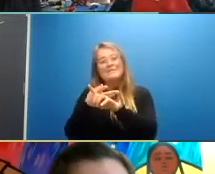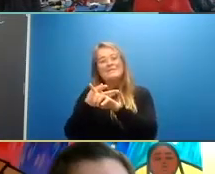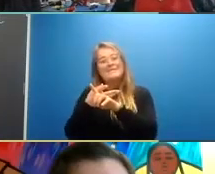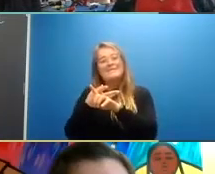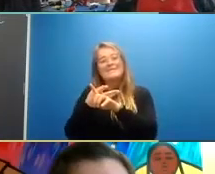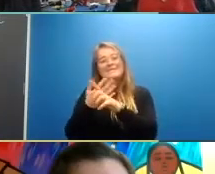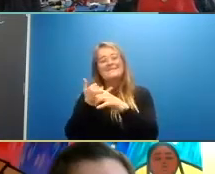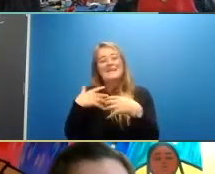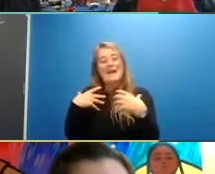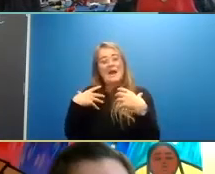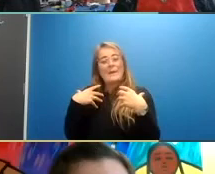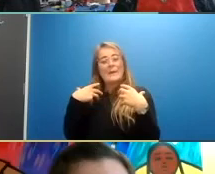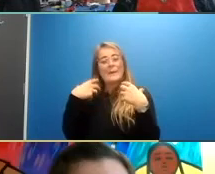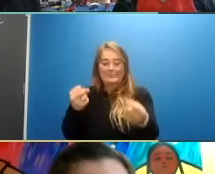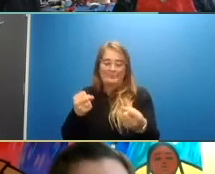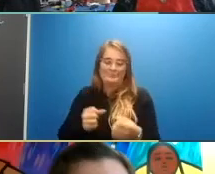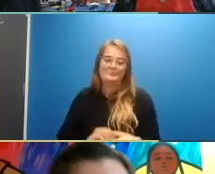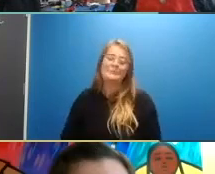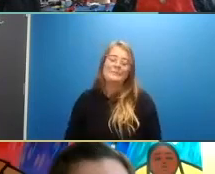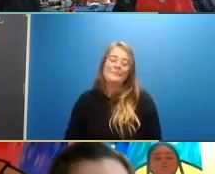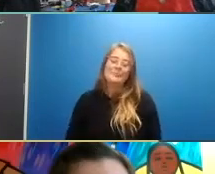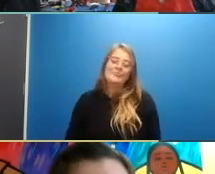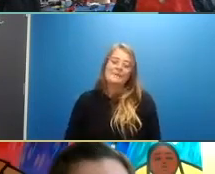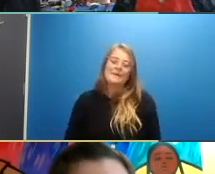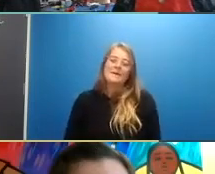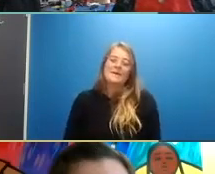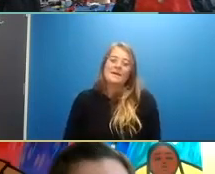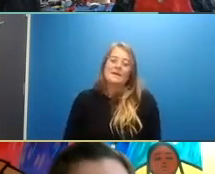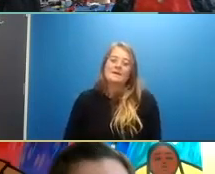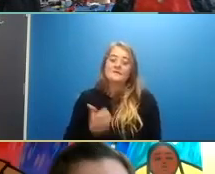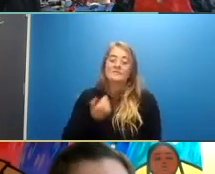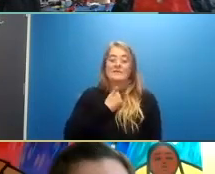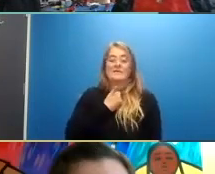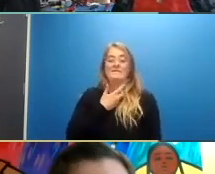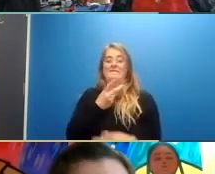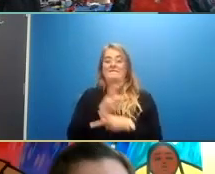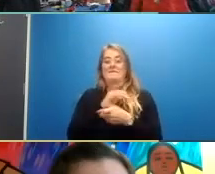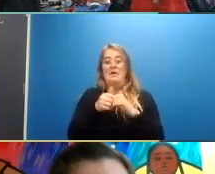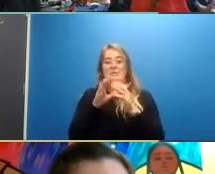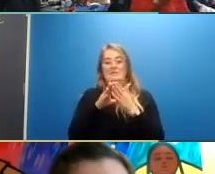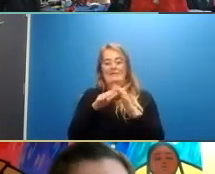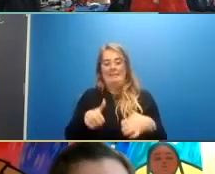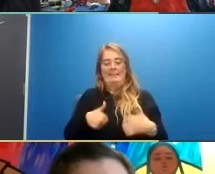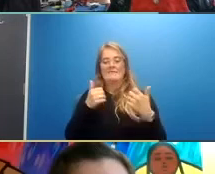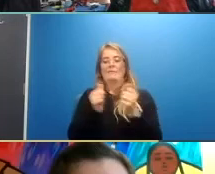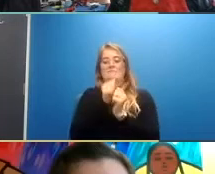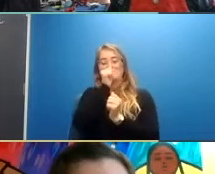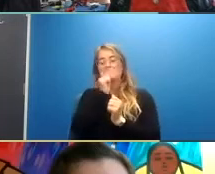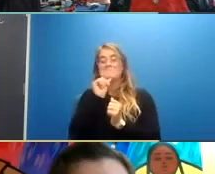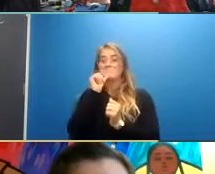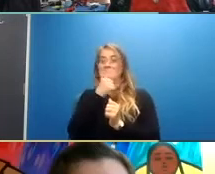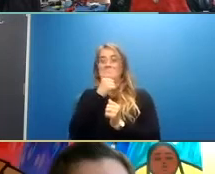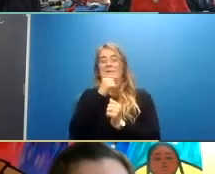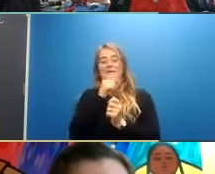Yeah. And so having to learn to live with pain I take that as a